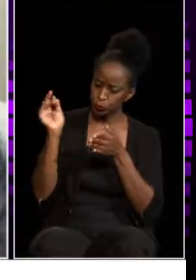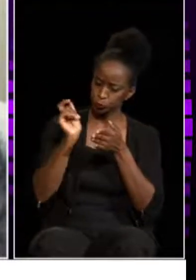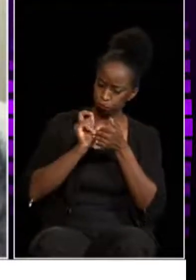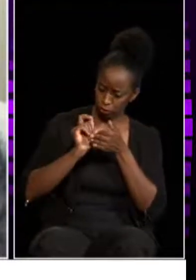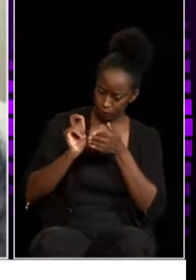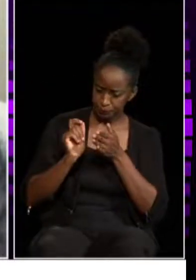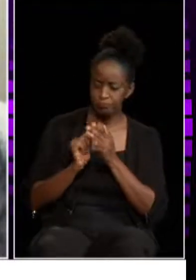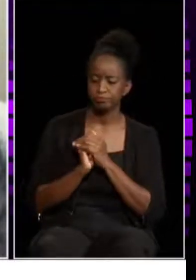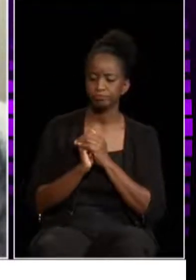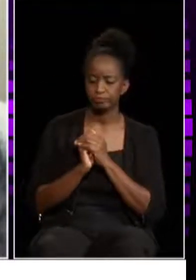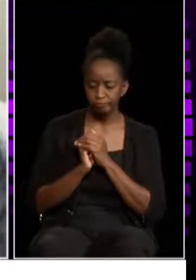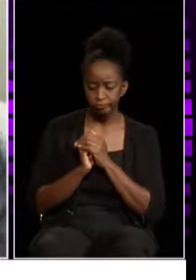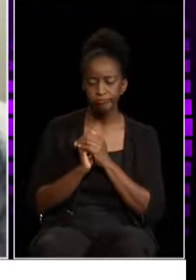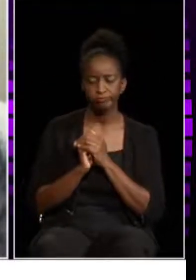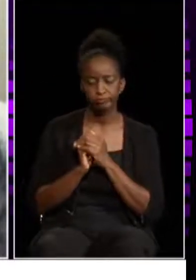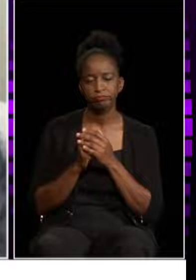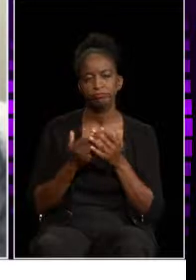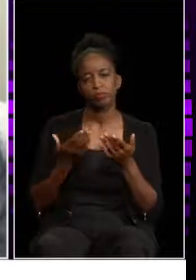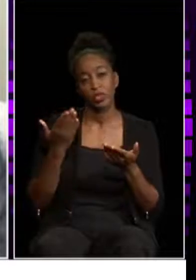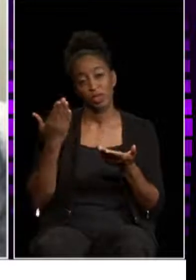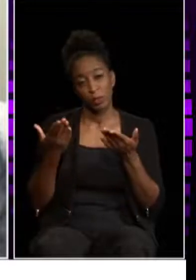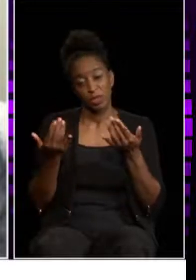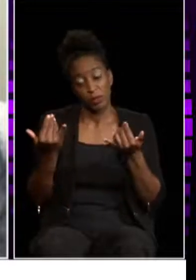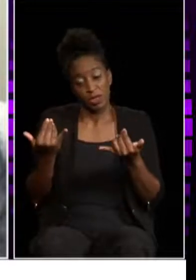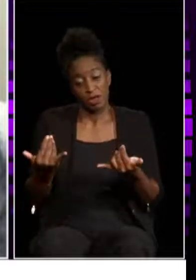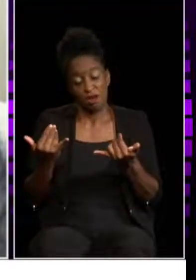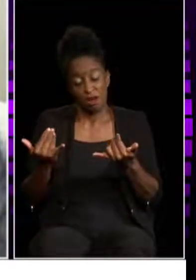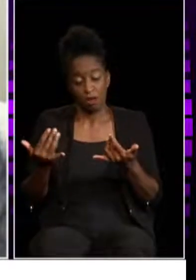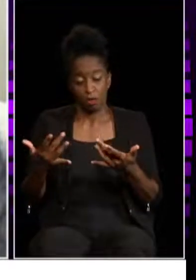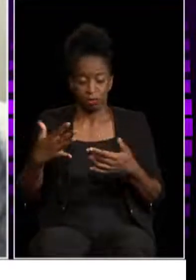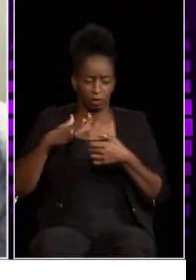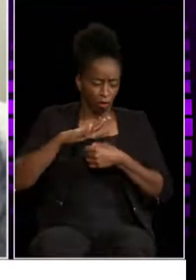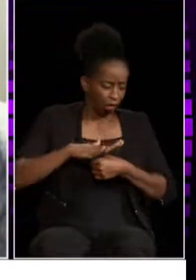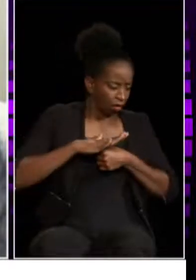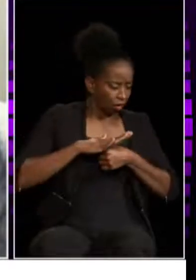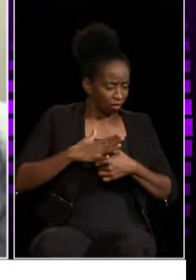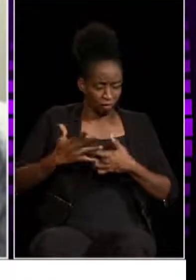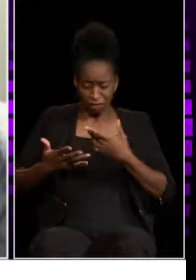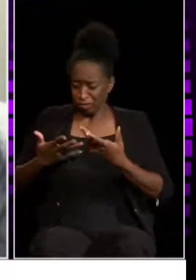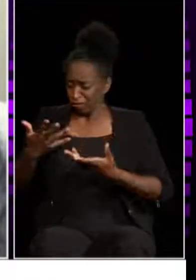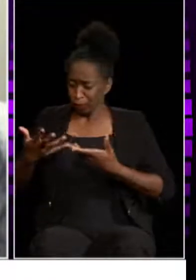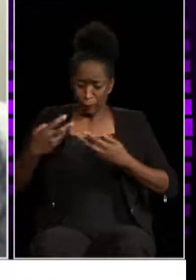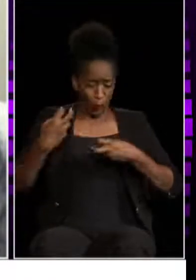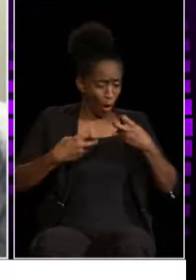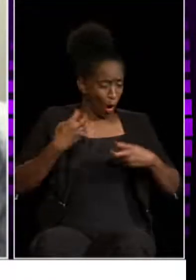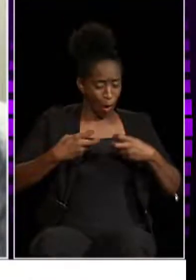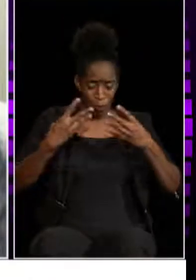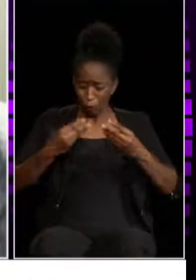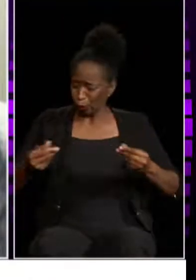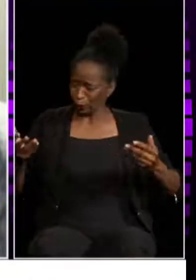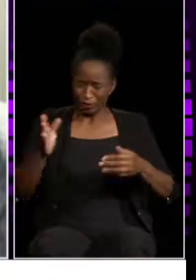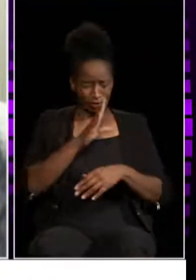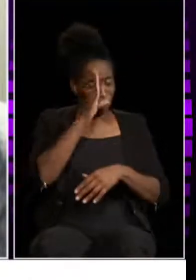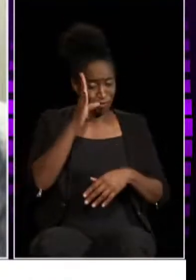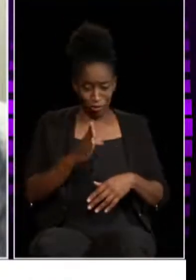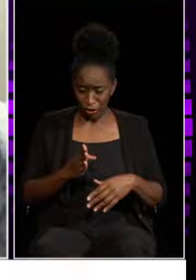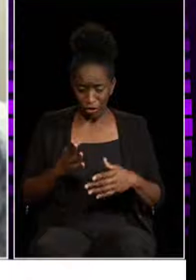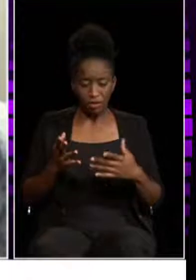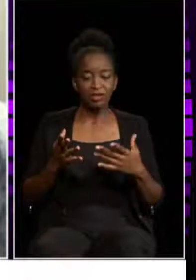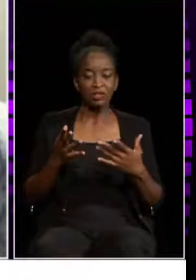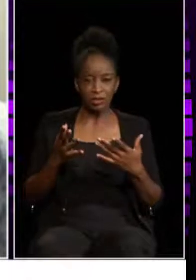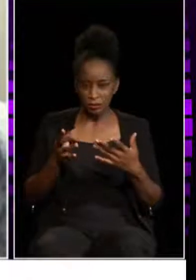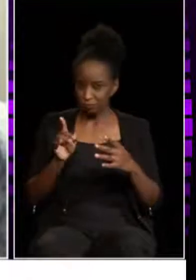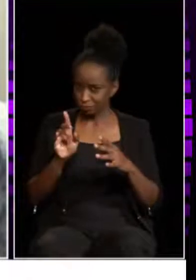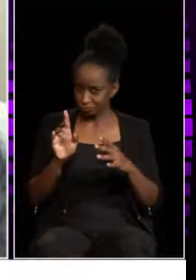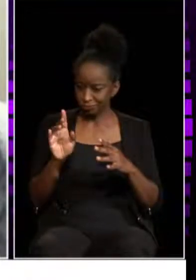may feel in that time that there is no solution to what you're going through. So those are just two things that